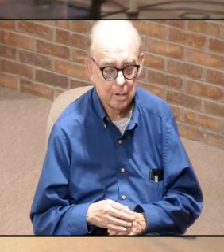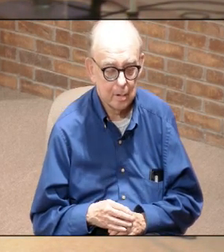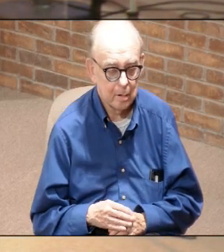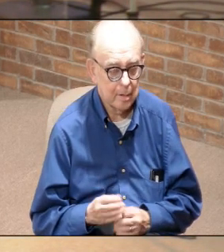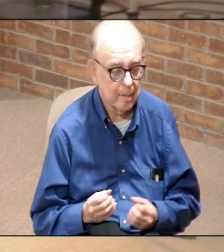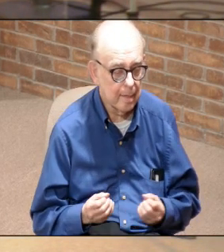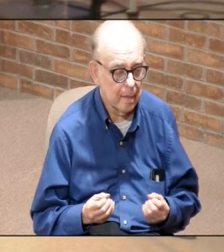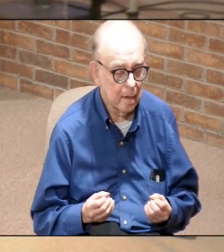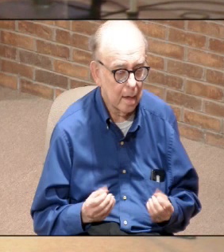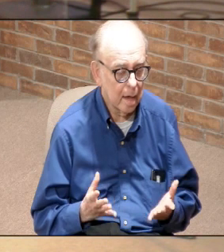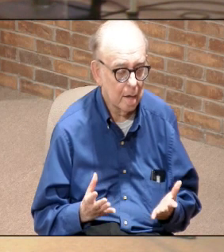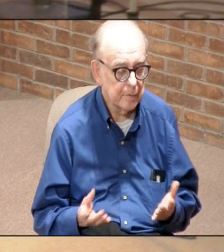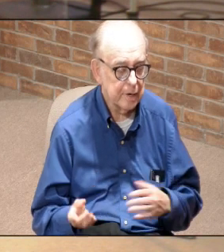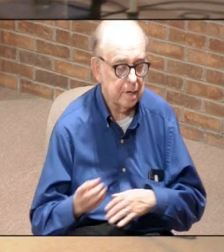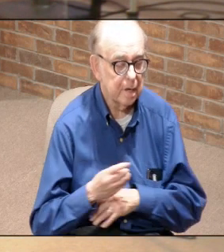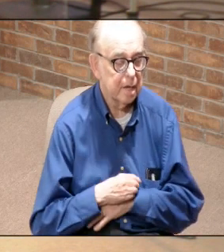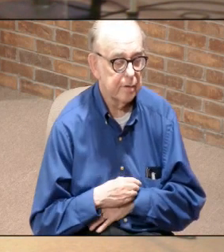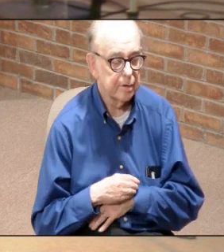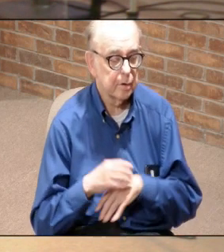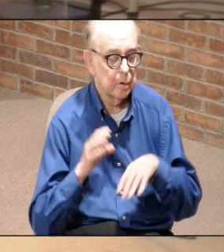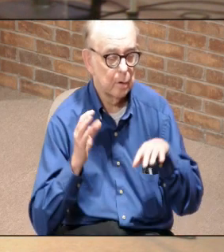how many days it rained?